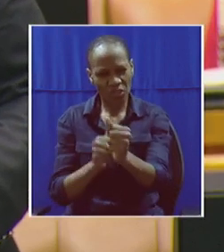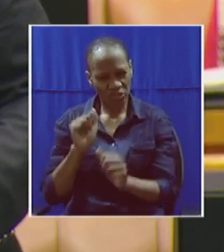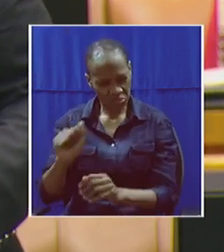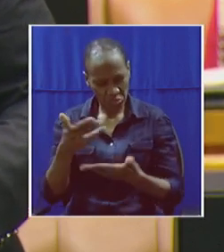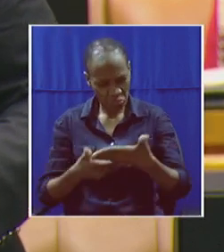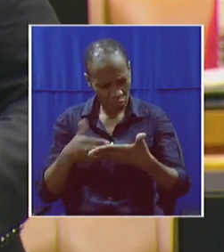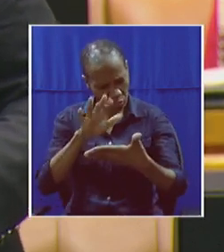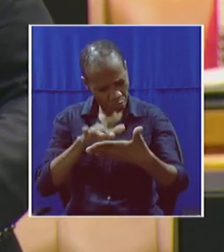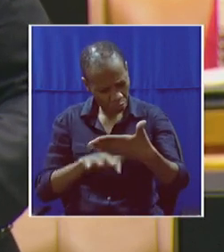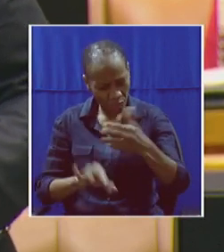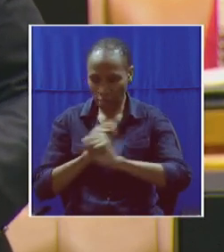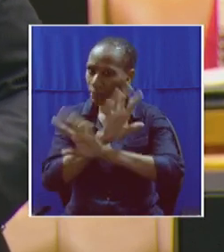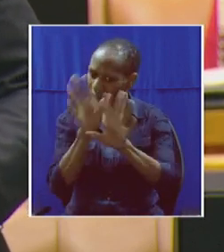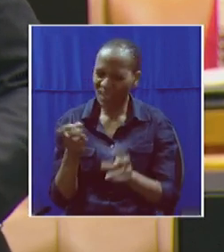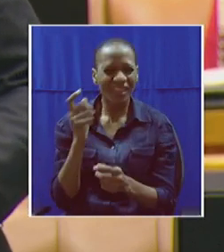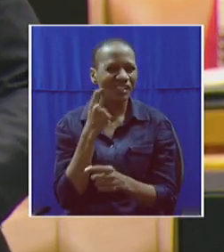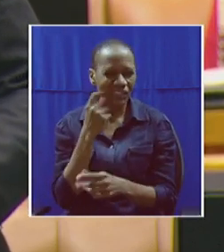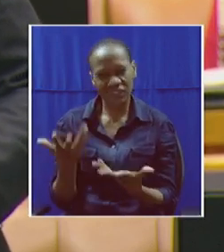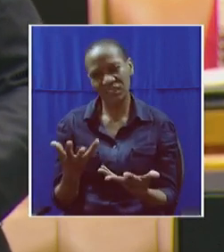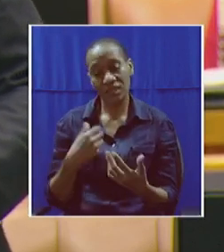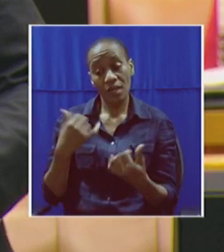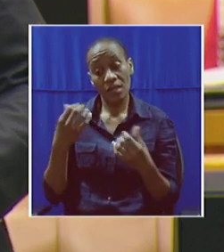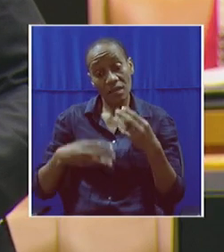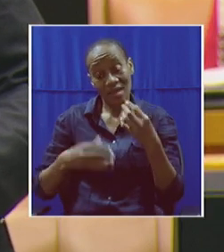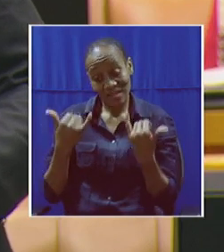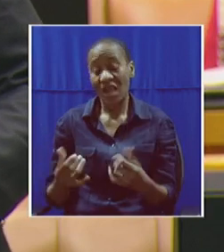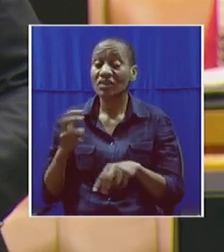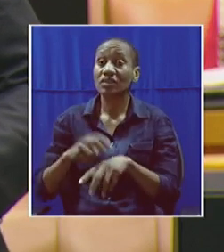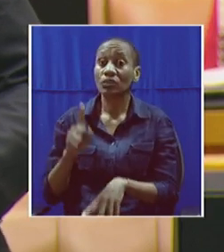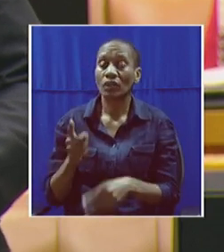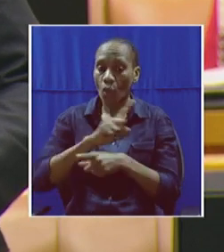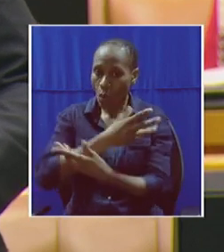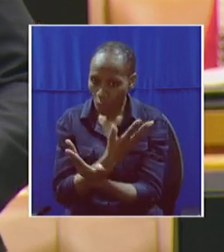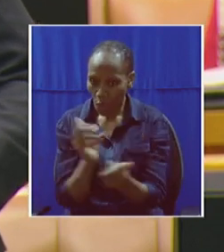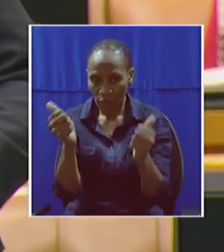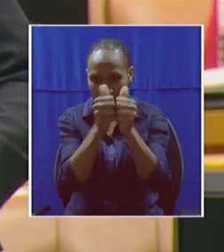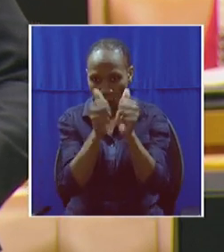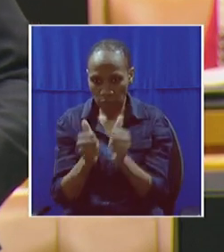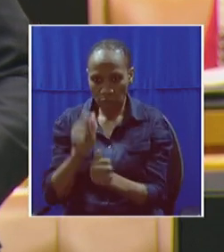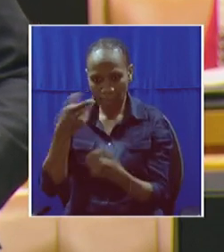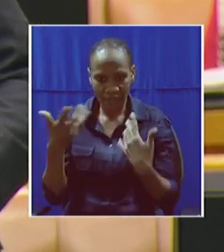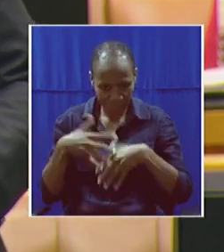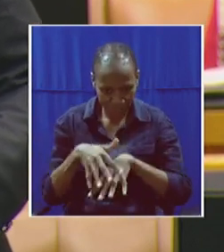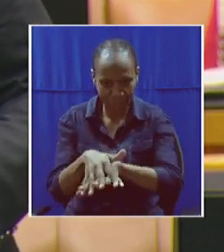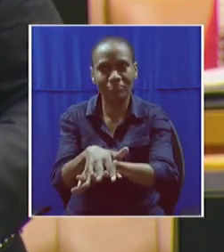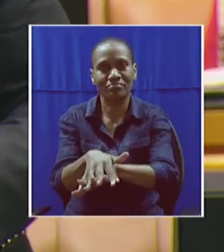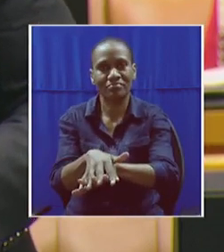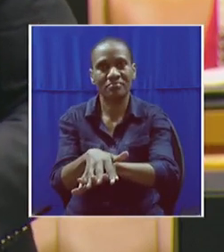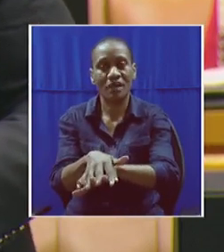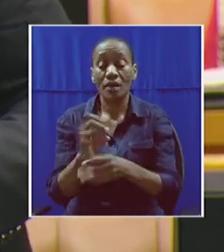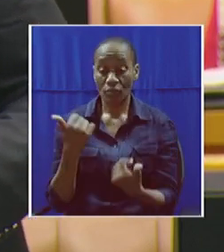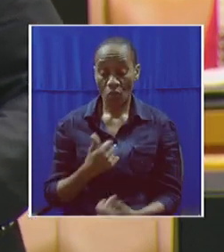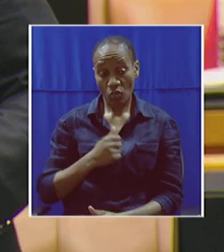are very clear simple and all that is needed from all stakeholders to implement them to the latter then the question